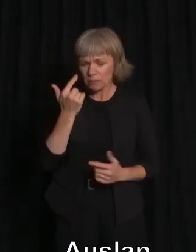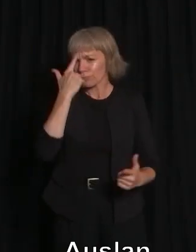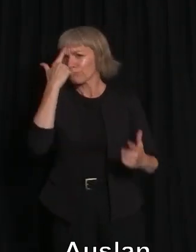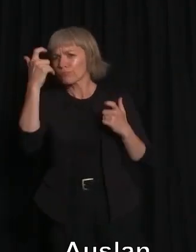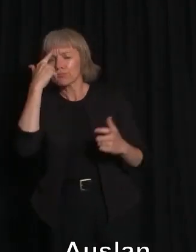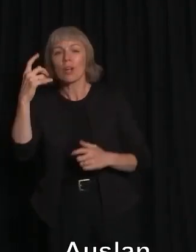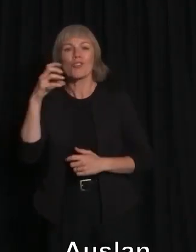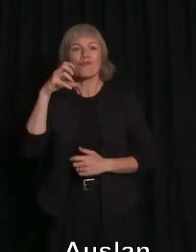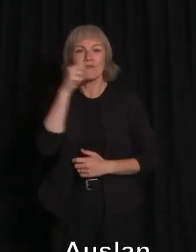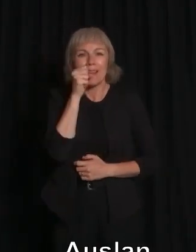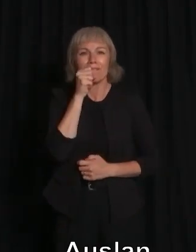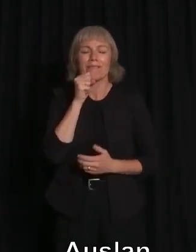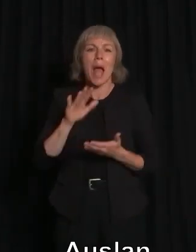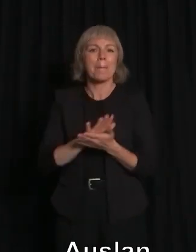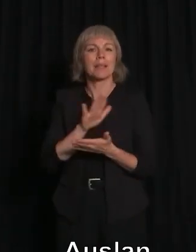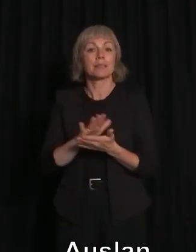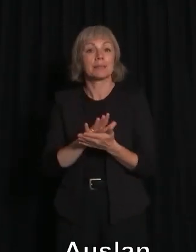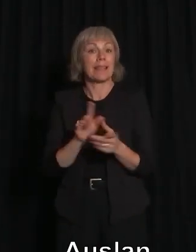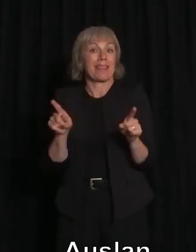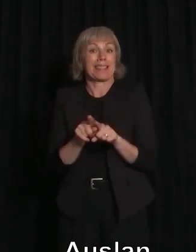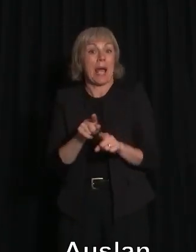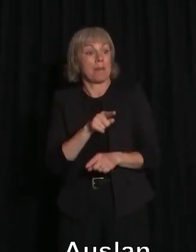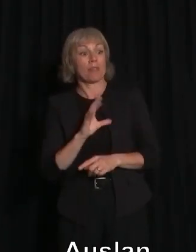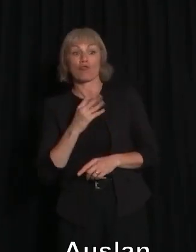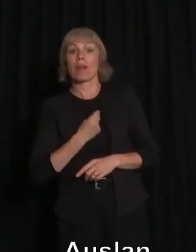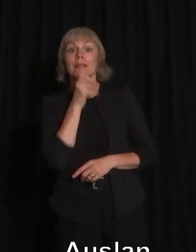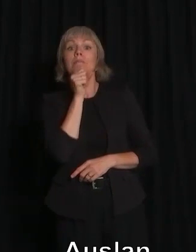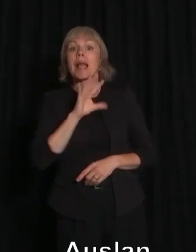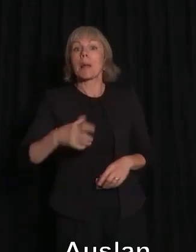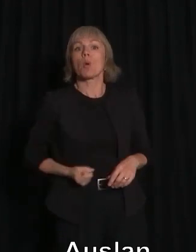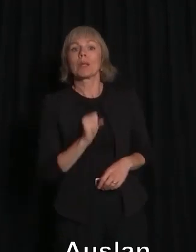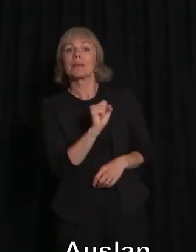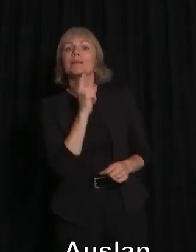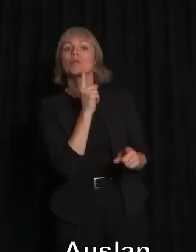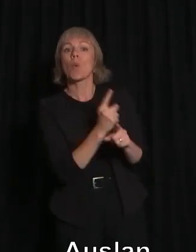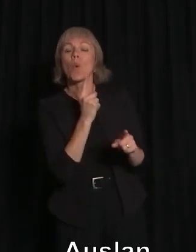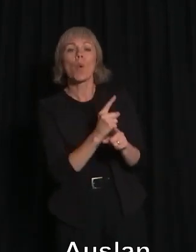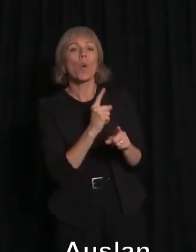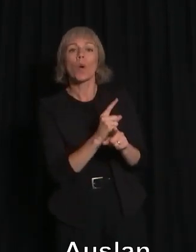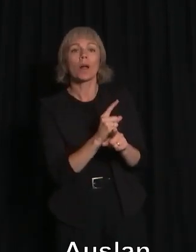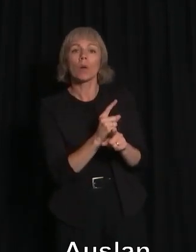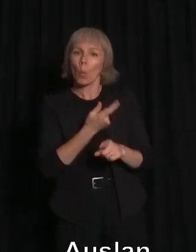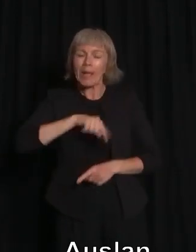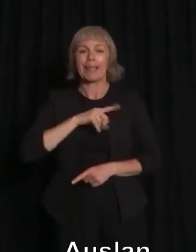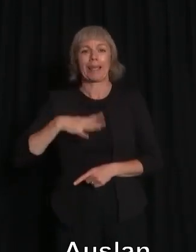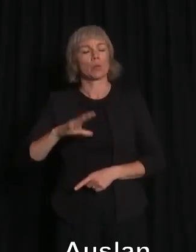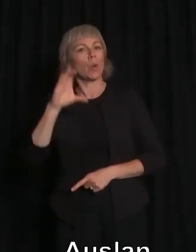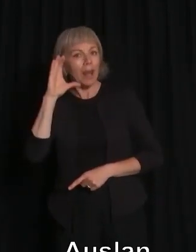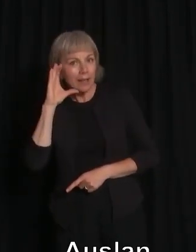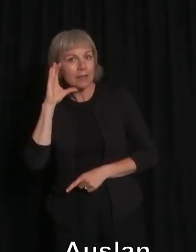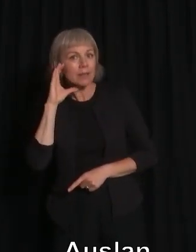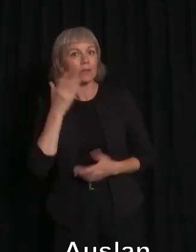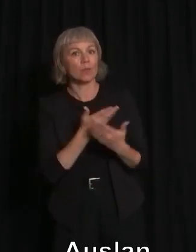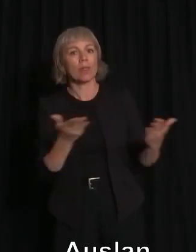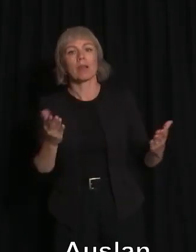and happiness that led that man to speak those words, and me to be in a position to listen to them.